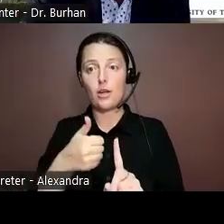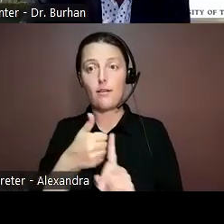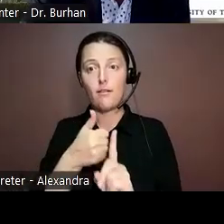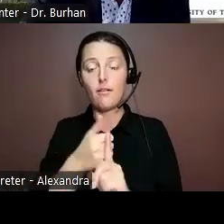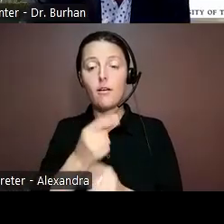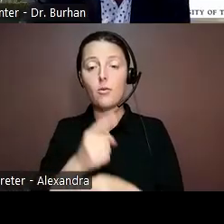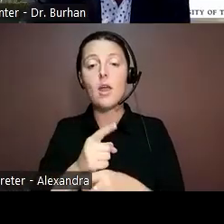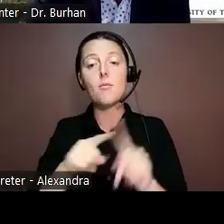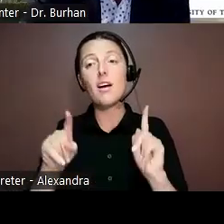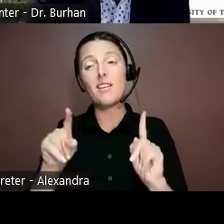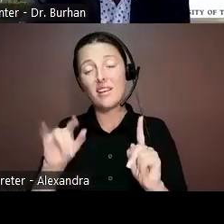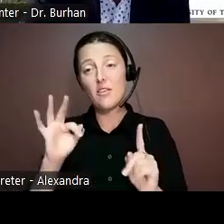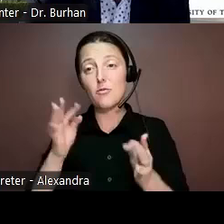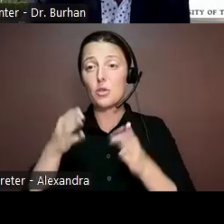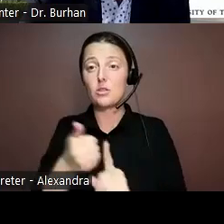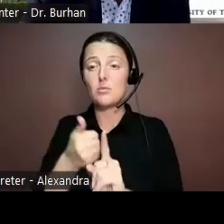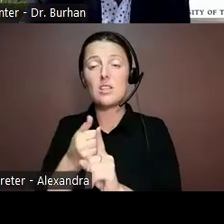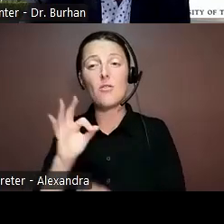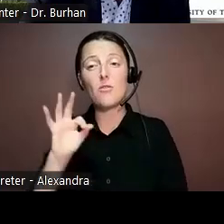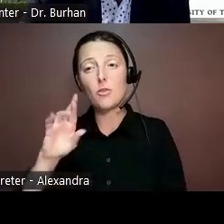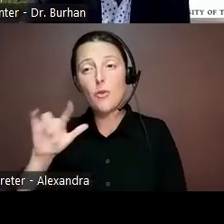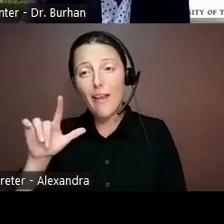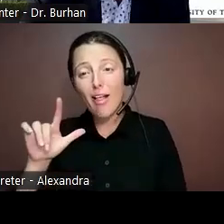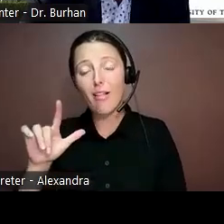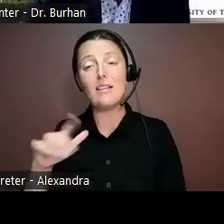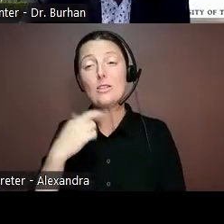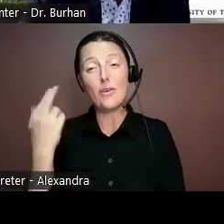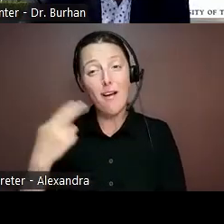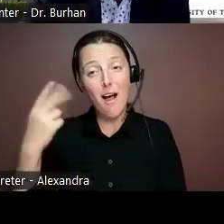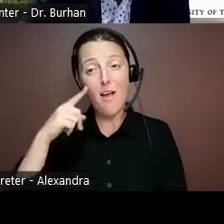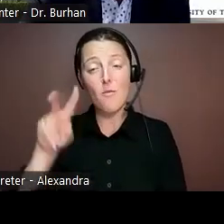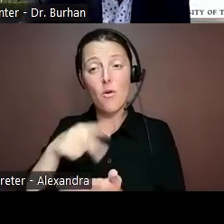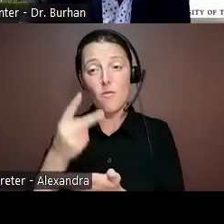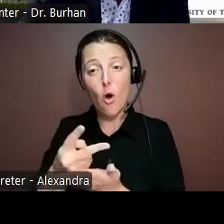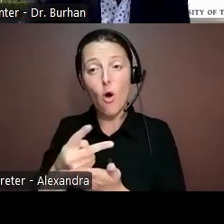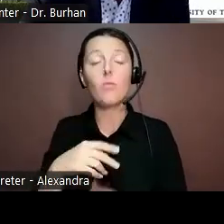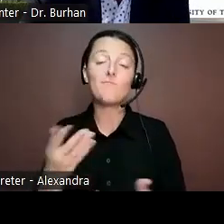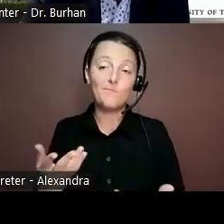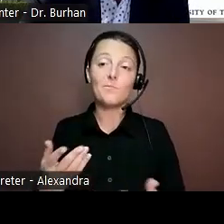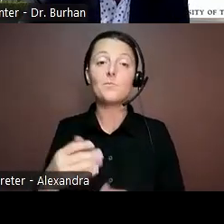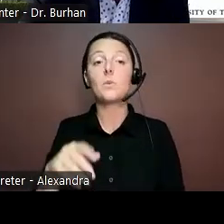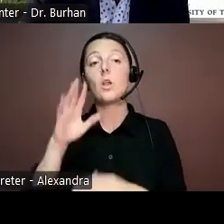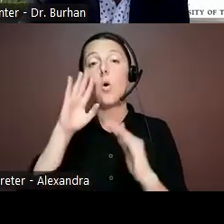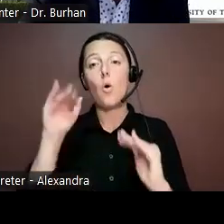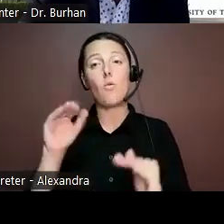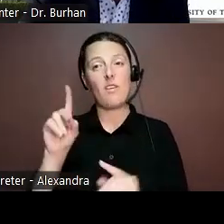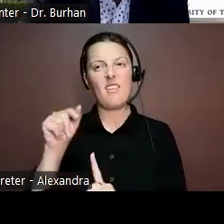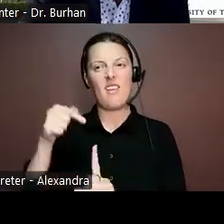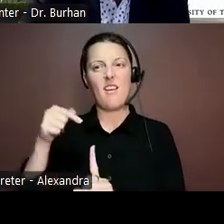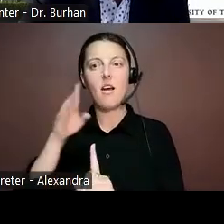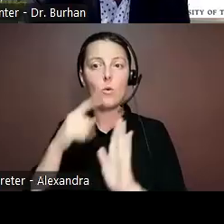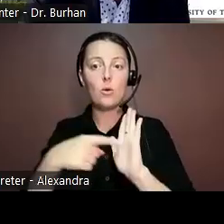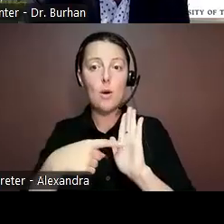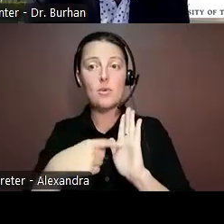of falling. I think what the data from the SCTAD that I presented and hopefully will articulate and publish will tell us to be